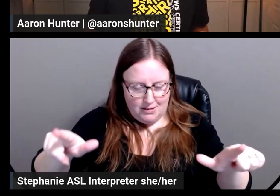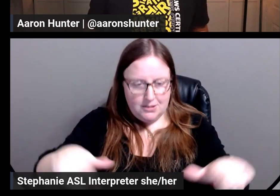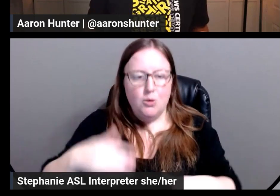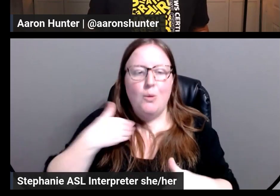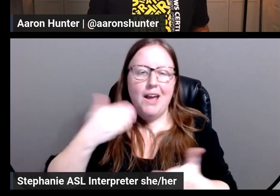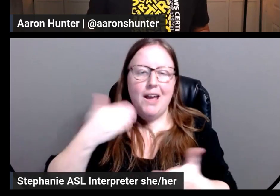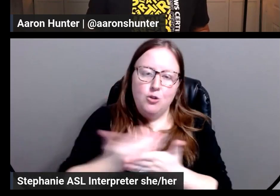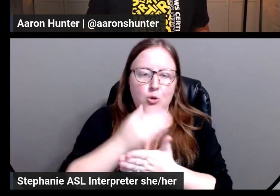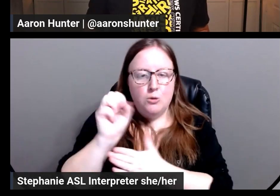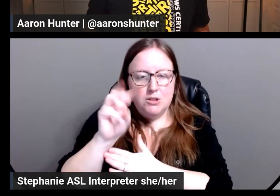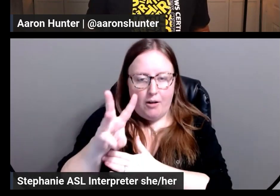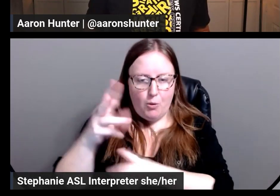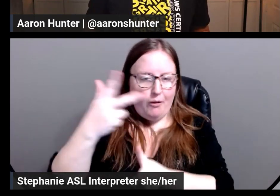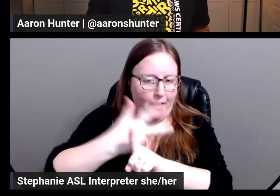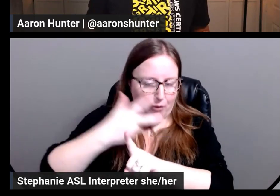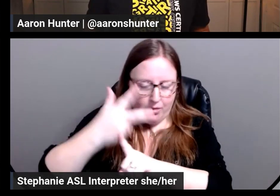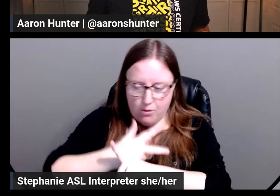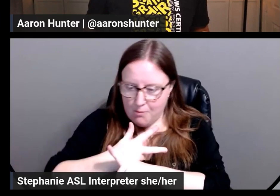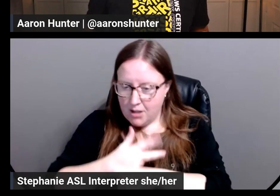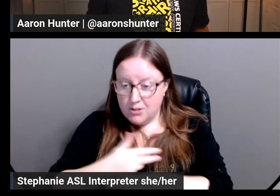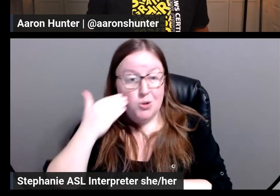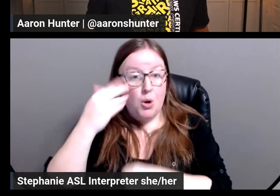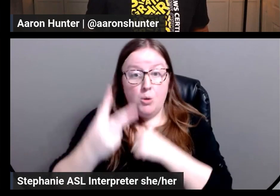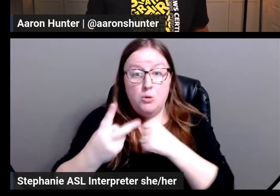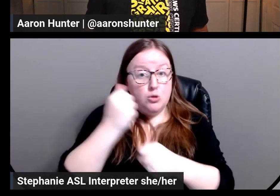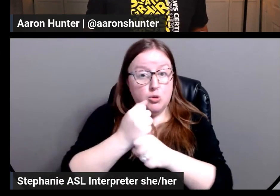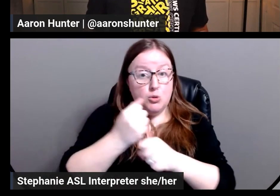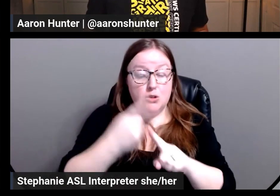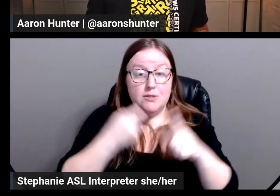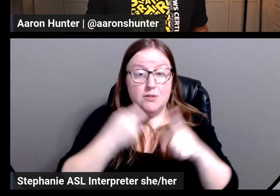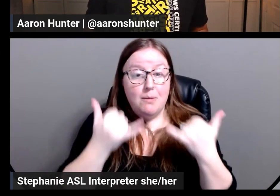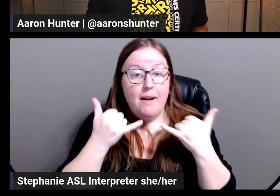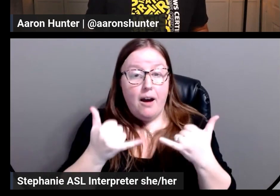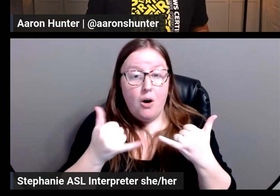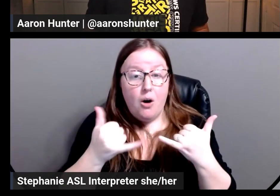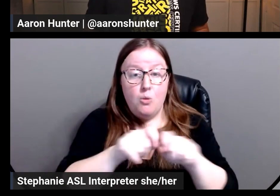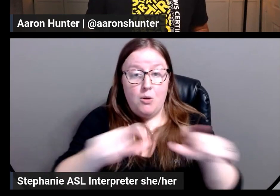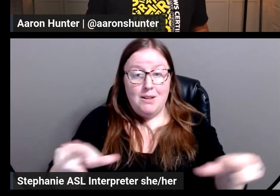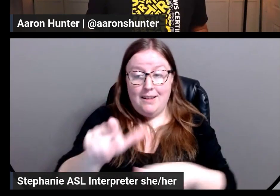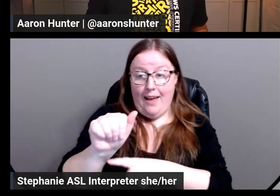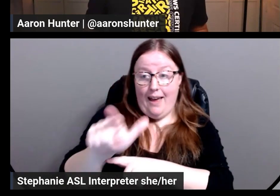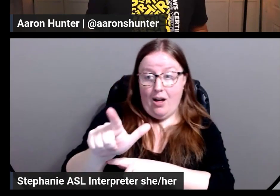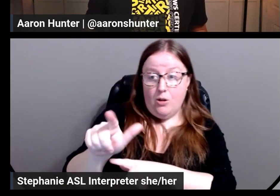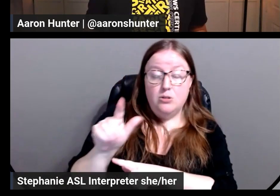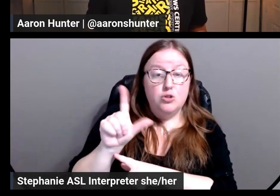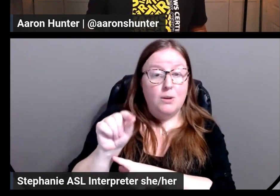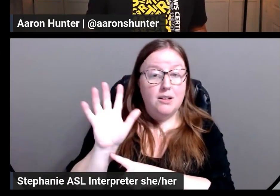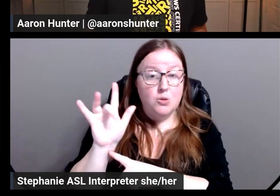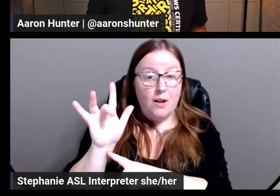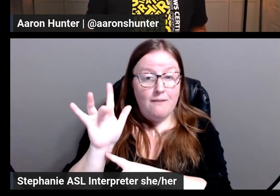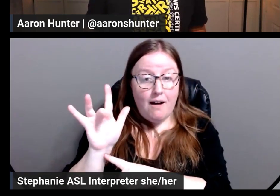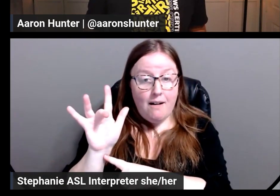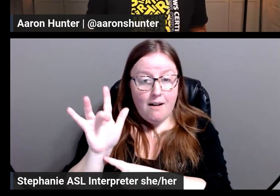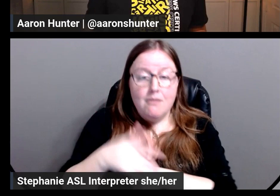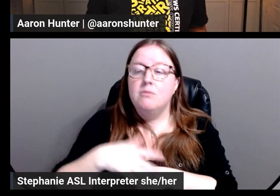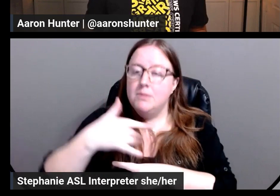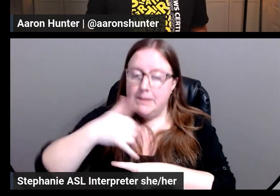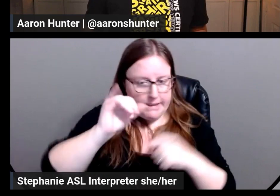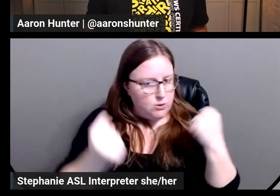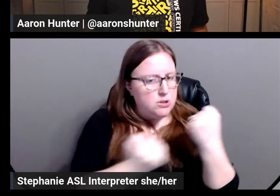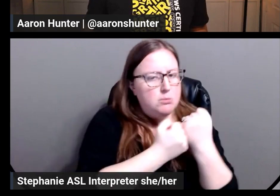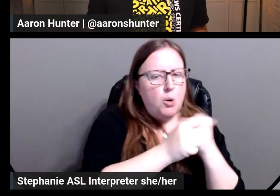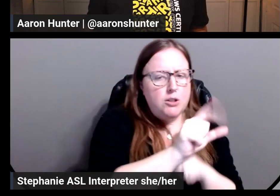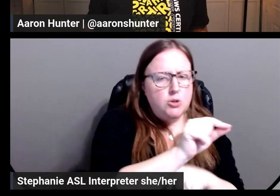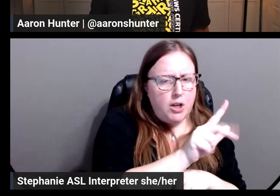in. That 2 years from now, when we release AL 2025, we'll still support